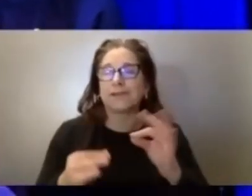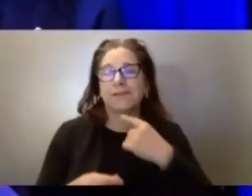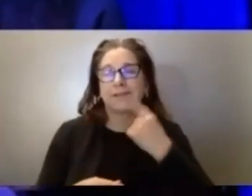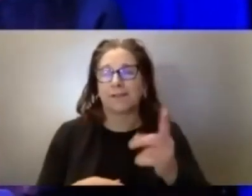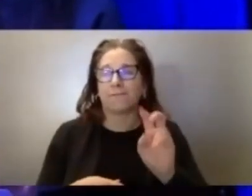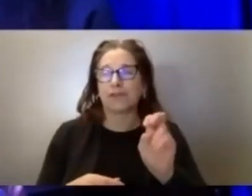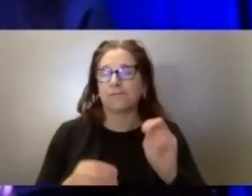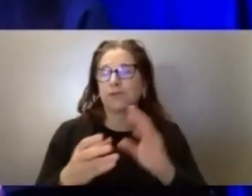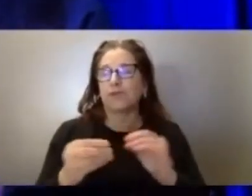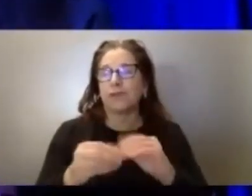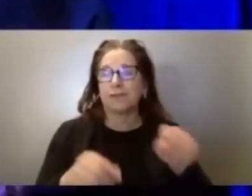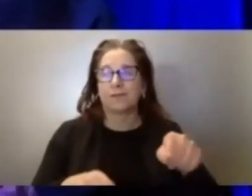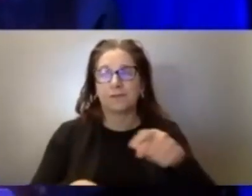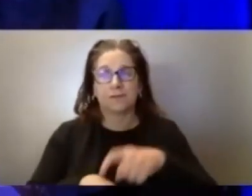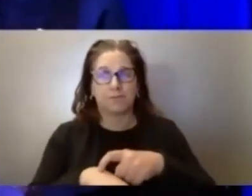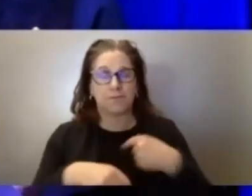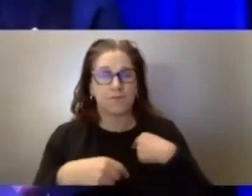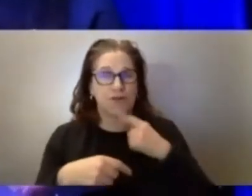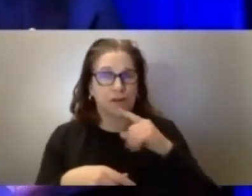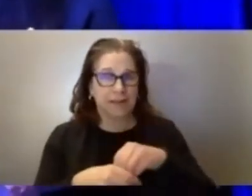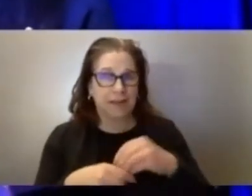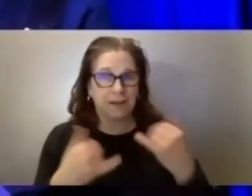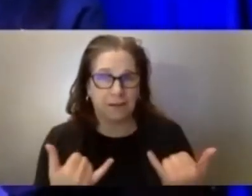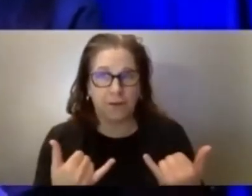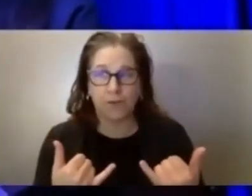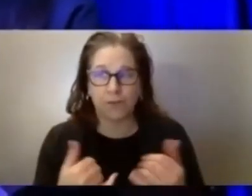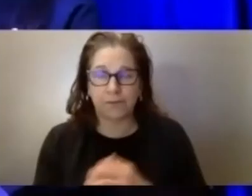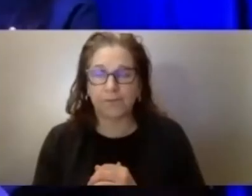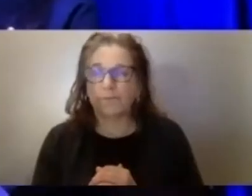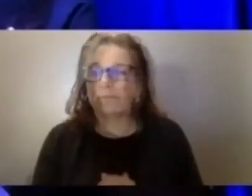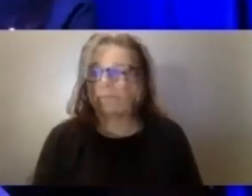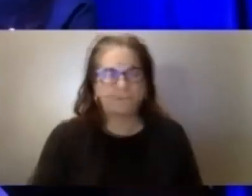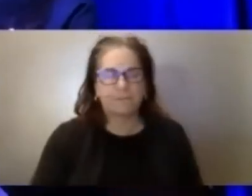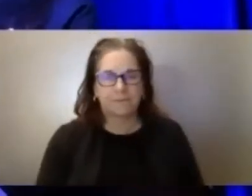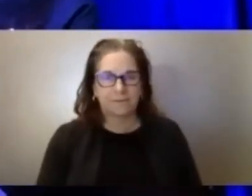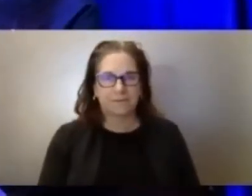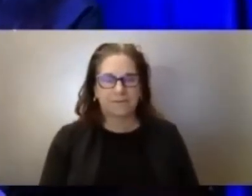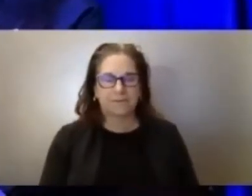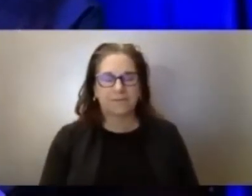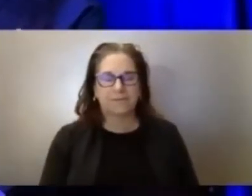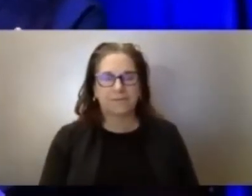the story of those times we are in now.